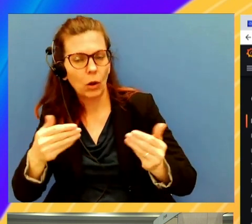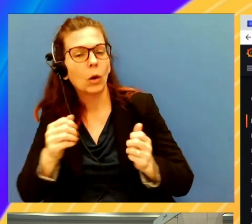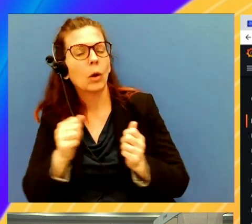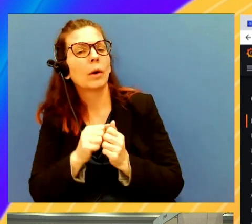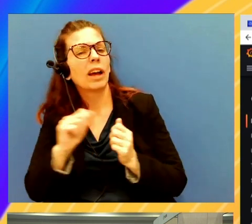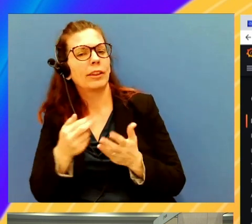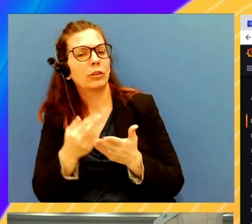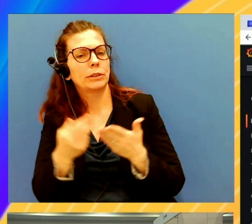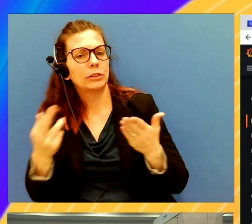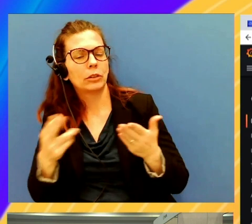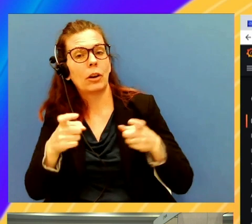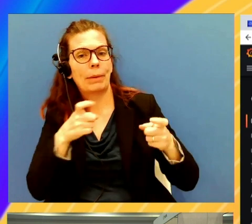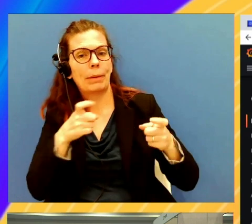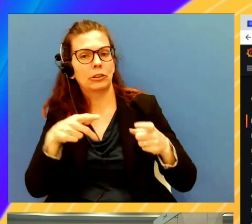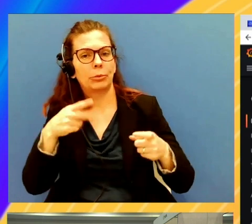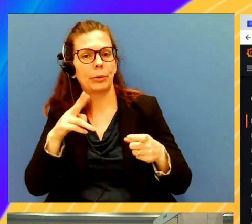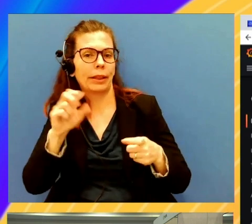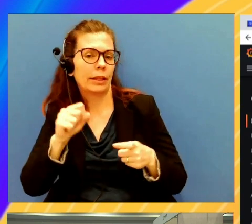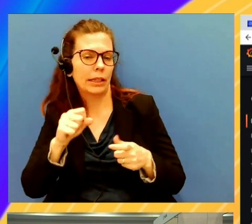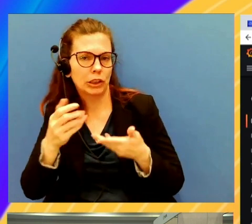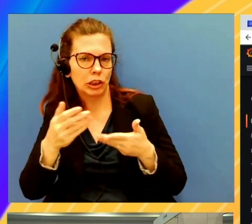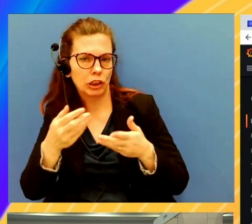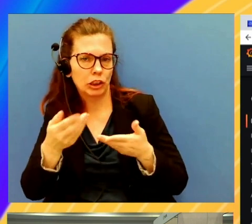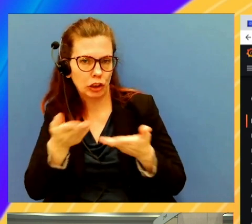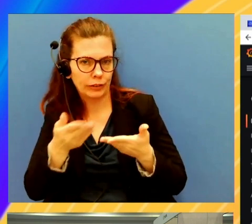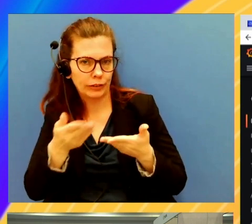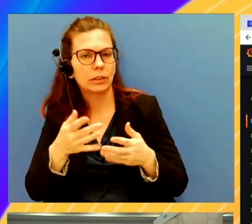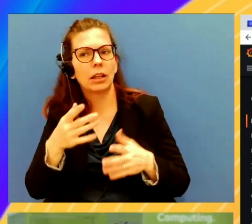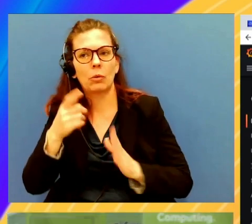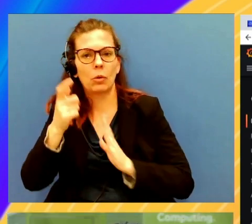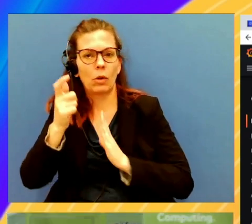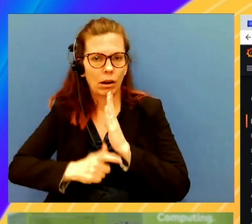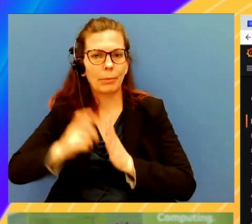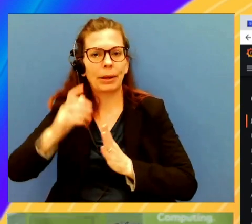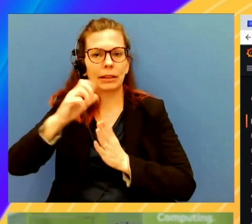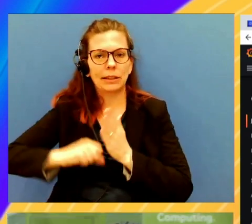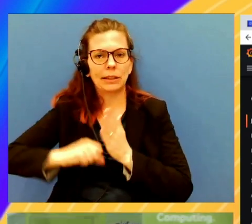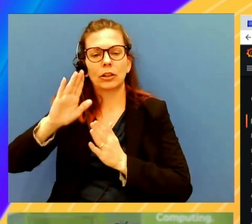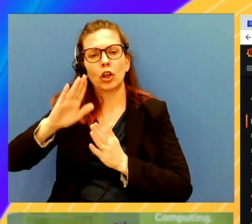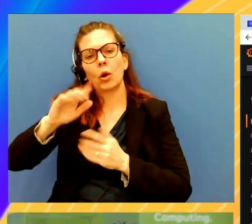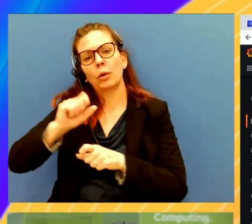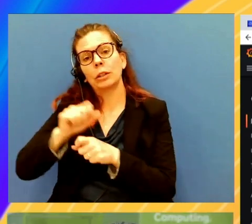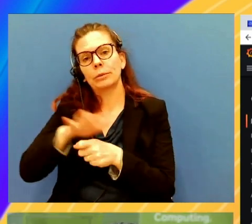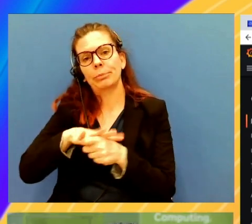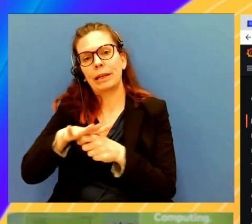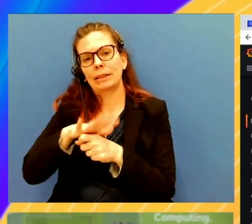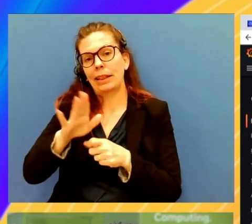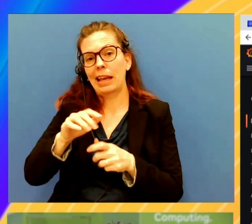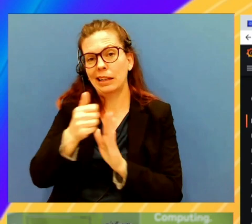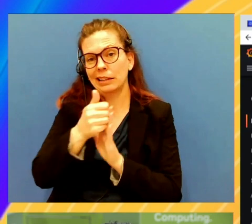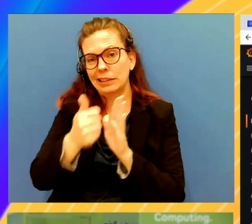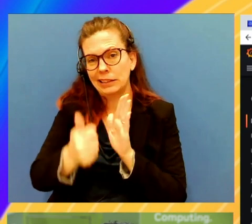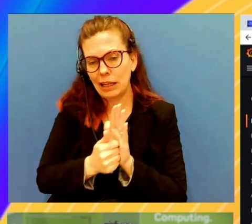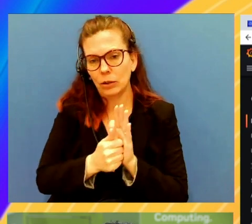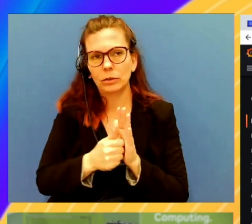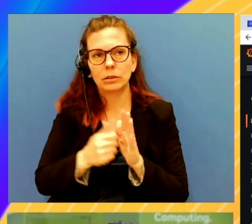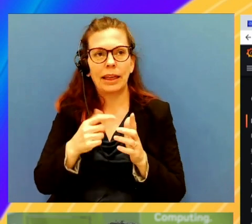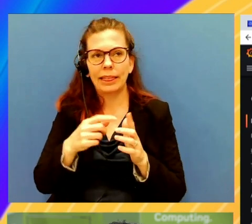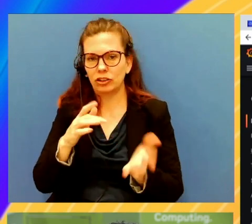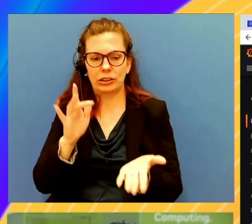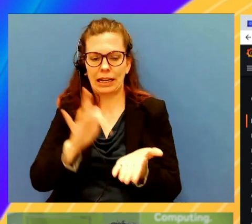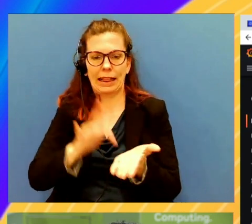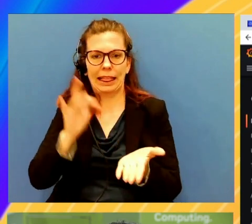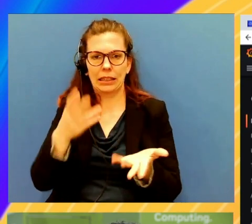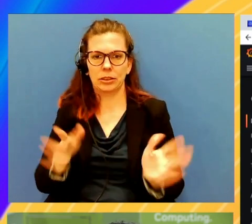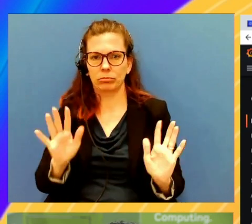for managed Prometheus service that automatically detects your workspaces in that account, and it's just single click, and it